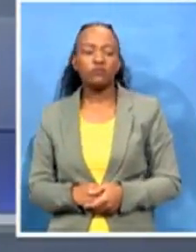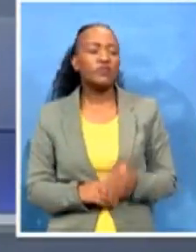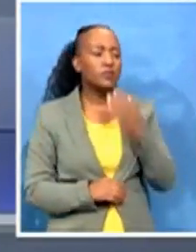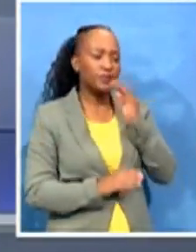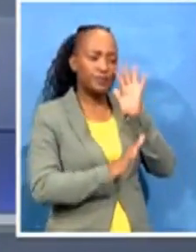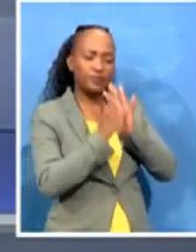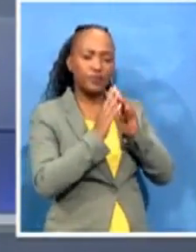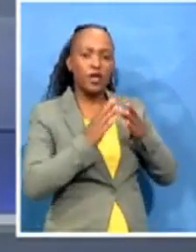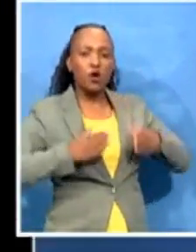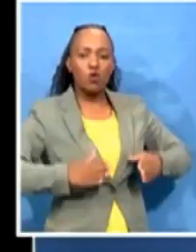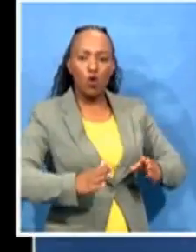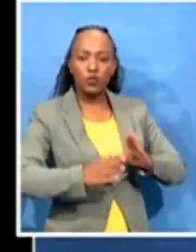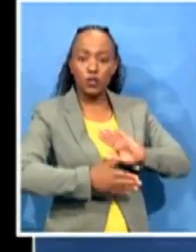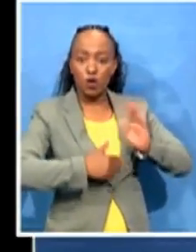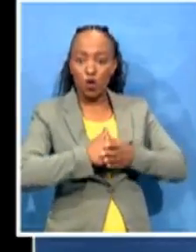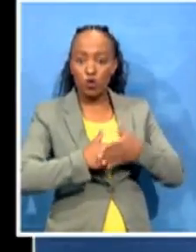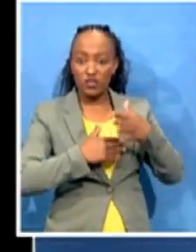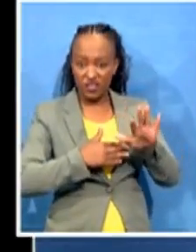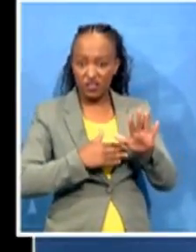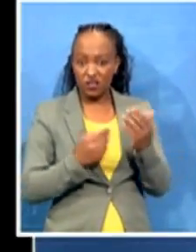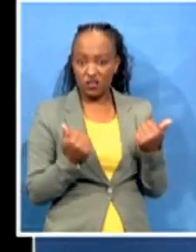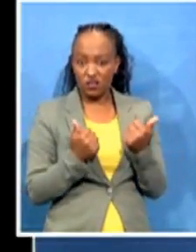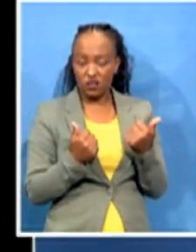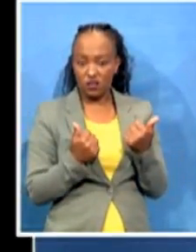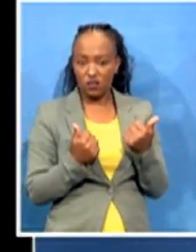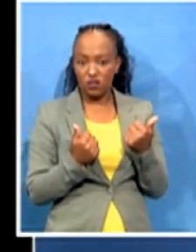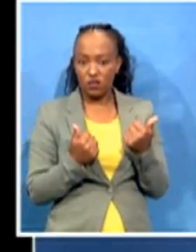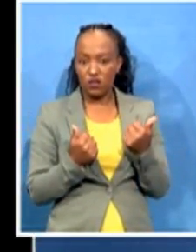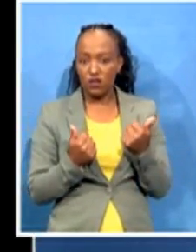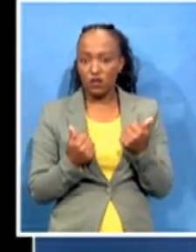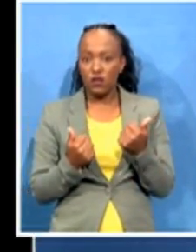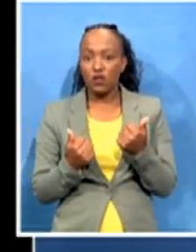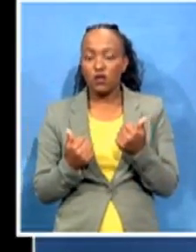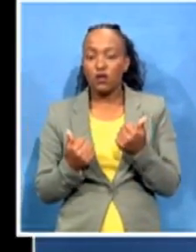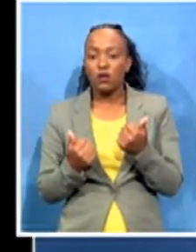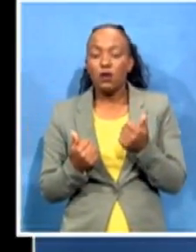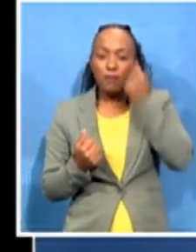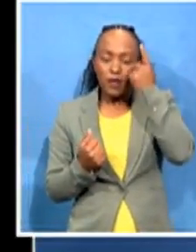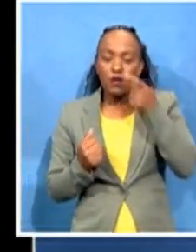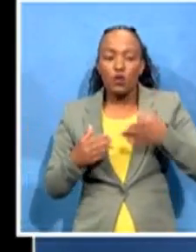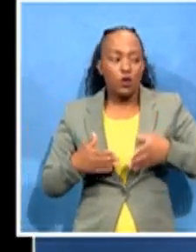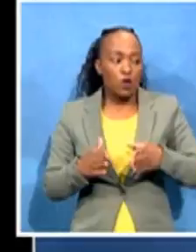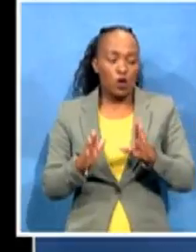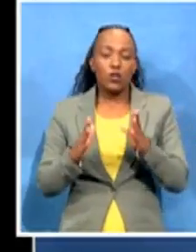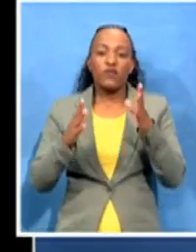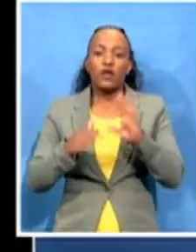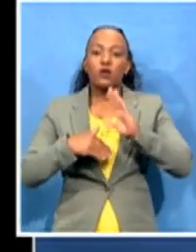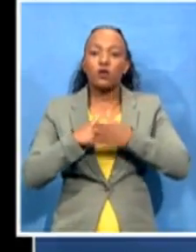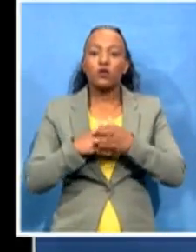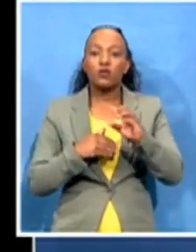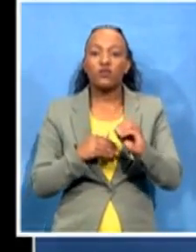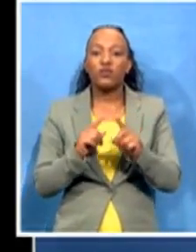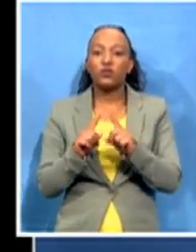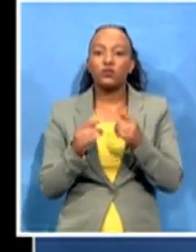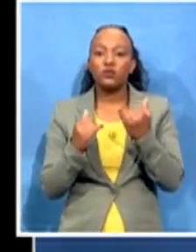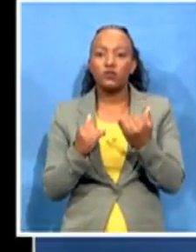road? I understand that the road has been closed. There is a lot of debris lying on the road, making a physical obstruction, as well as the